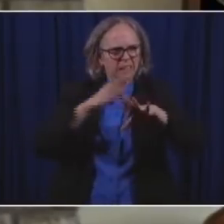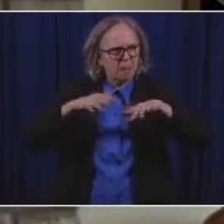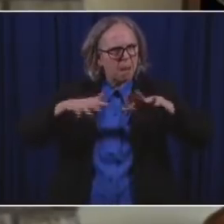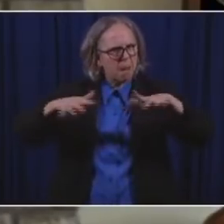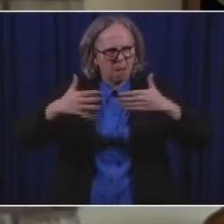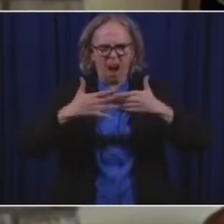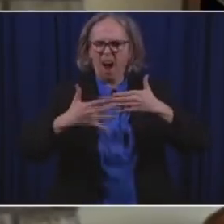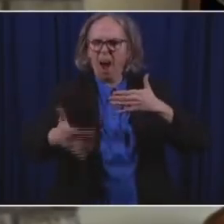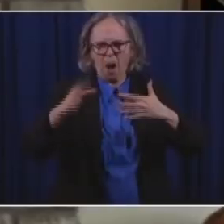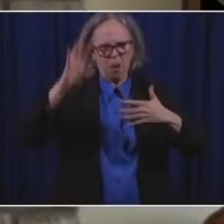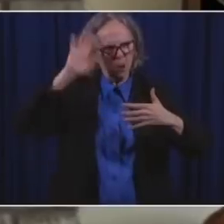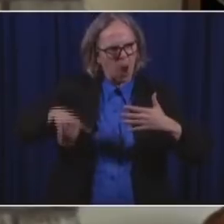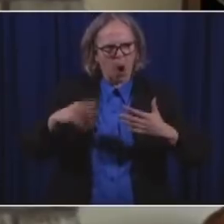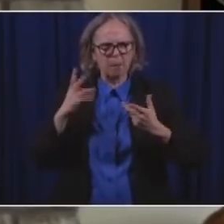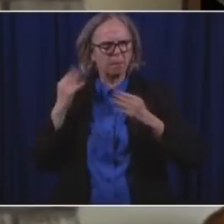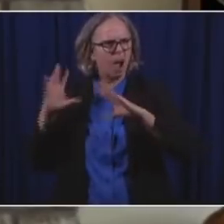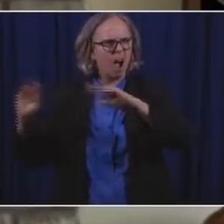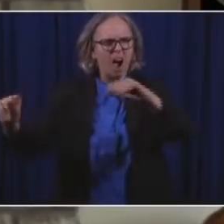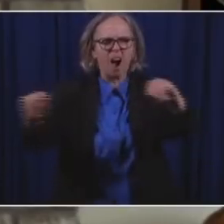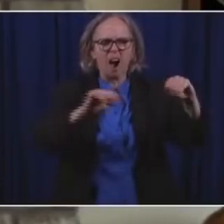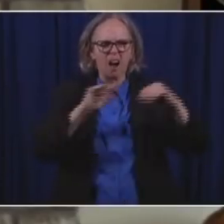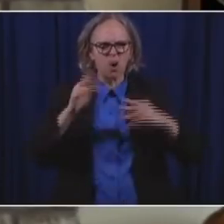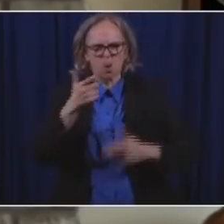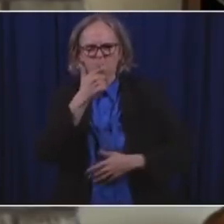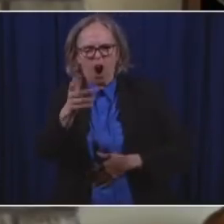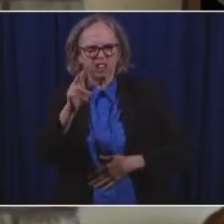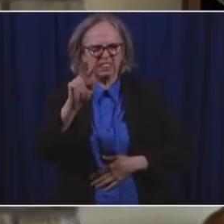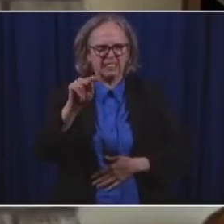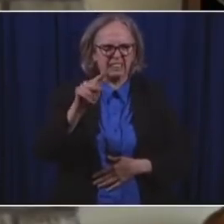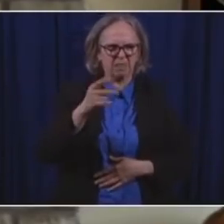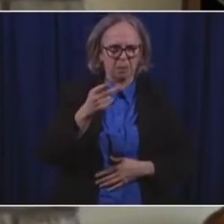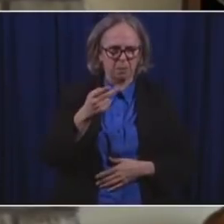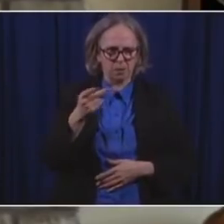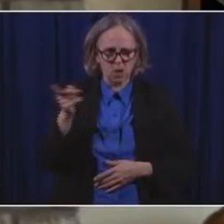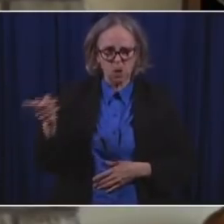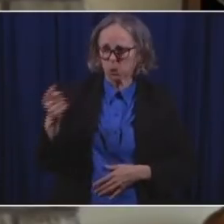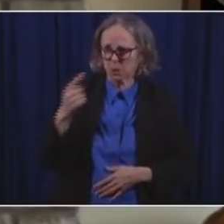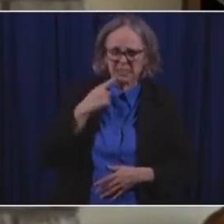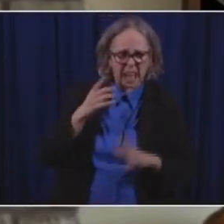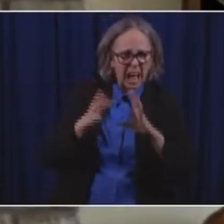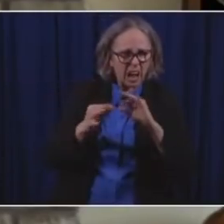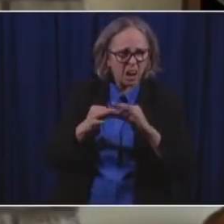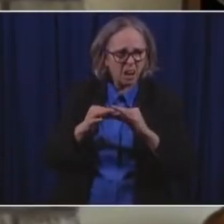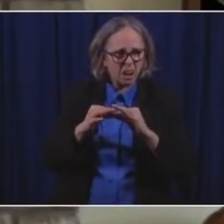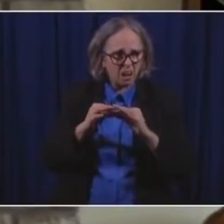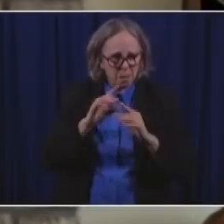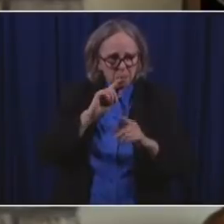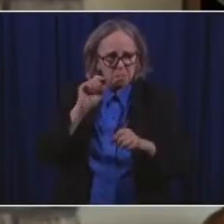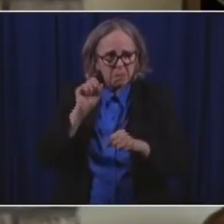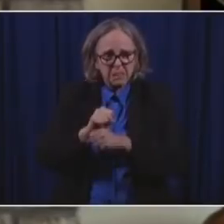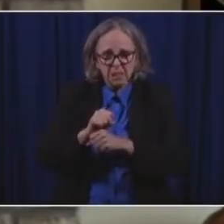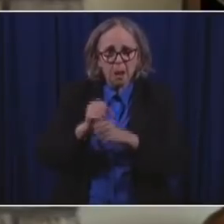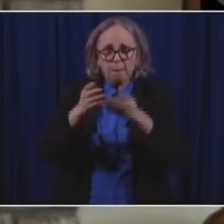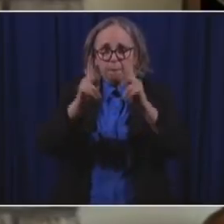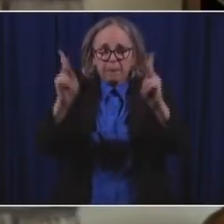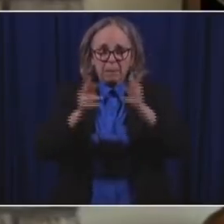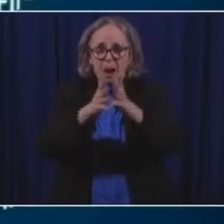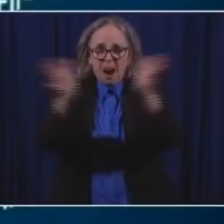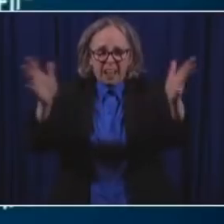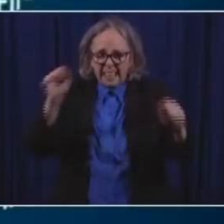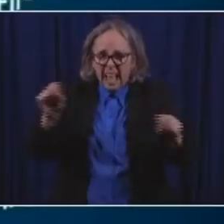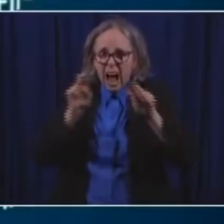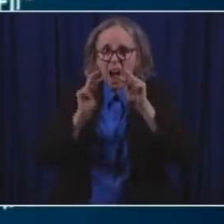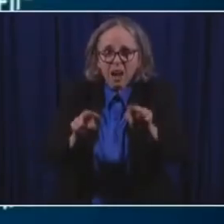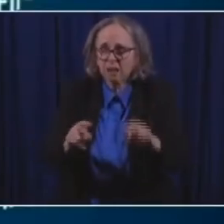just turn their TV on and watch some of this. And you said actually these are public meetings. Is that right? That's correct, Governor